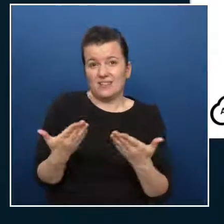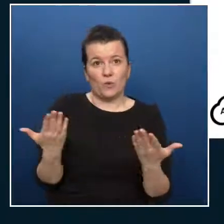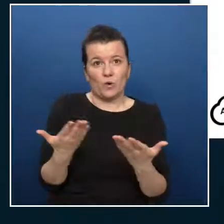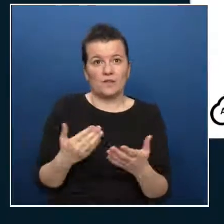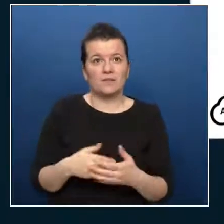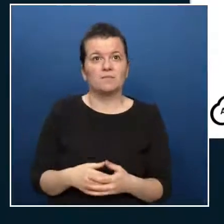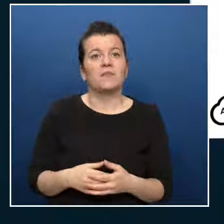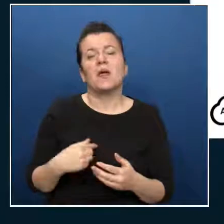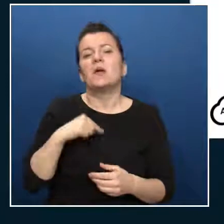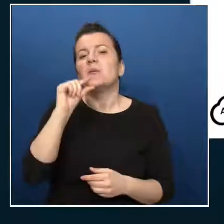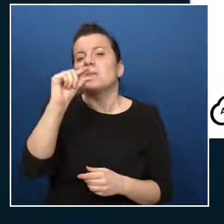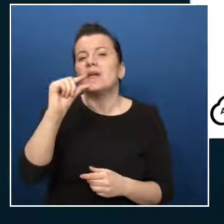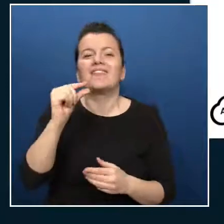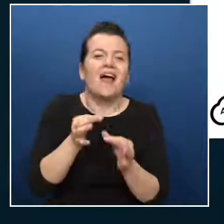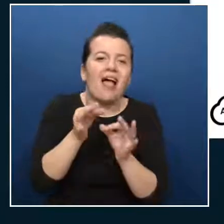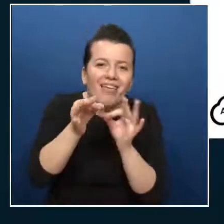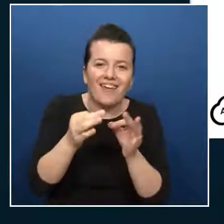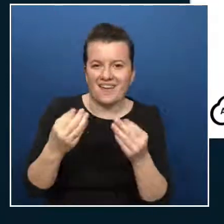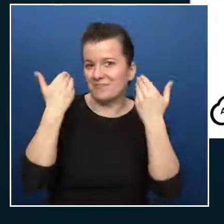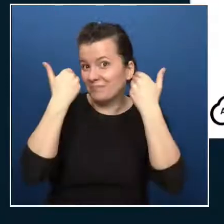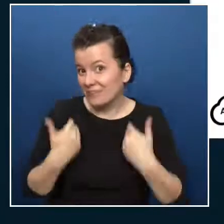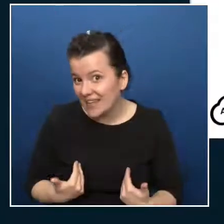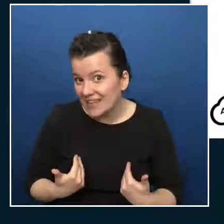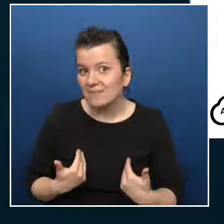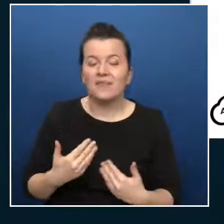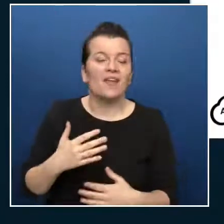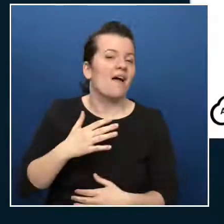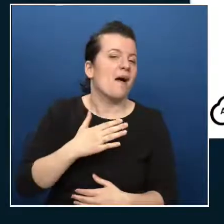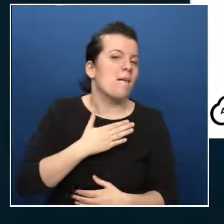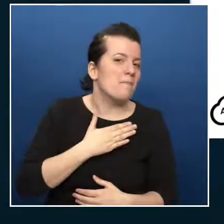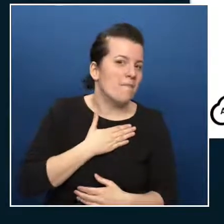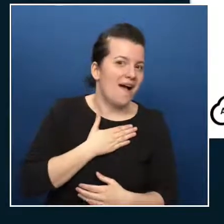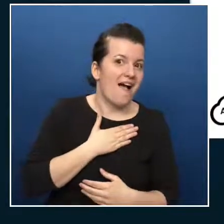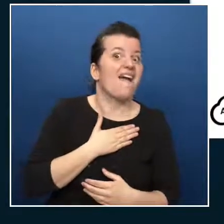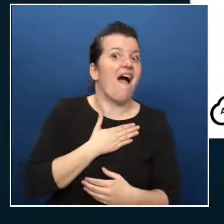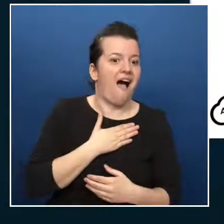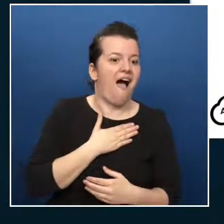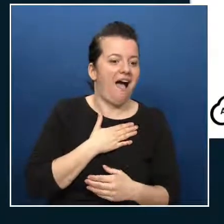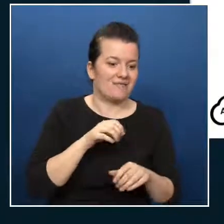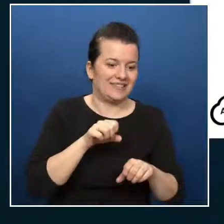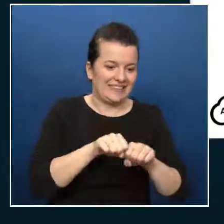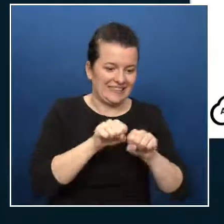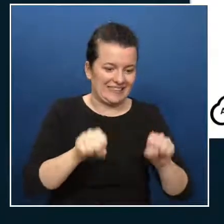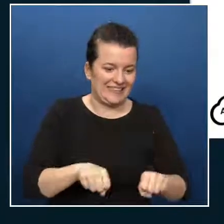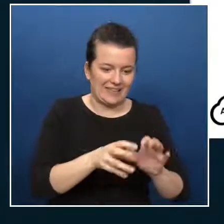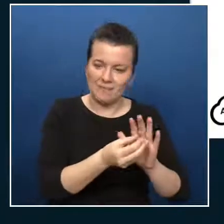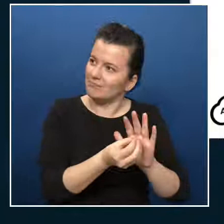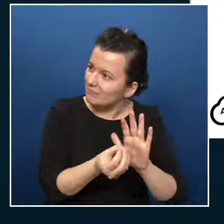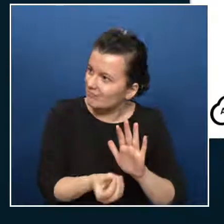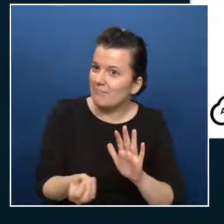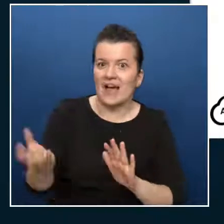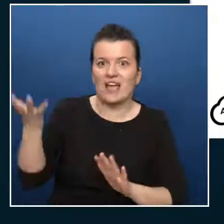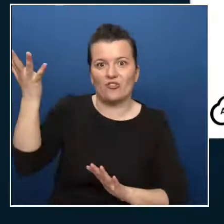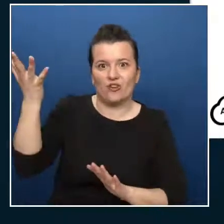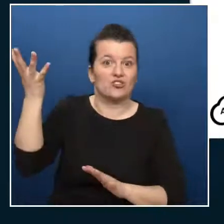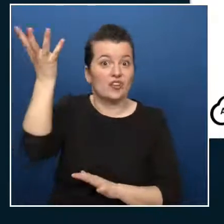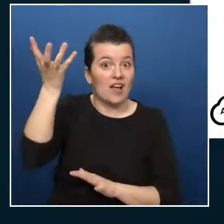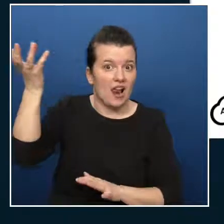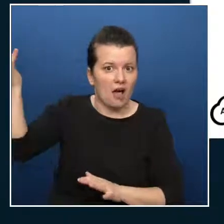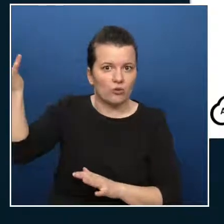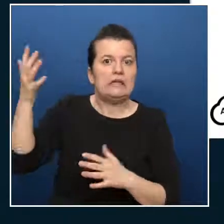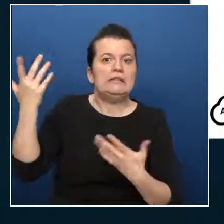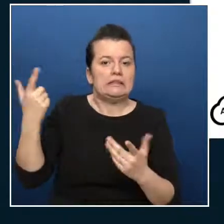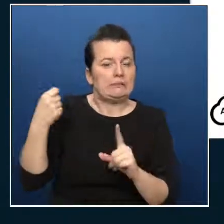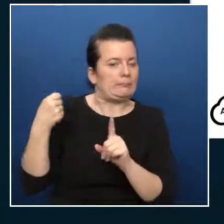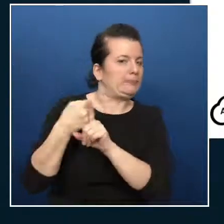bit, and I shared about my cloud migration experience and some of the lessons that I learned, and